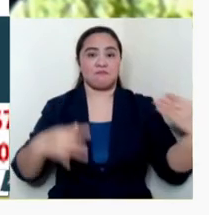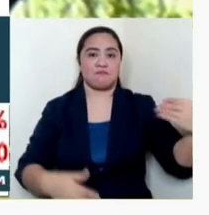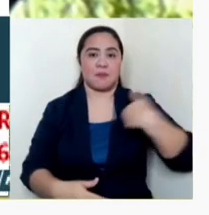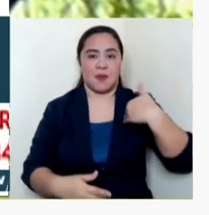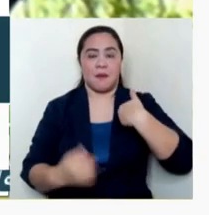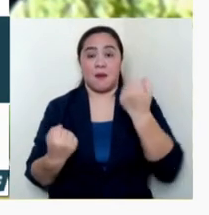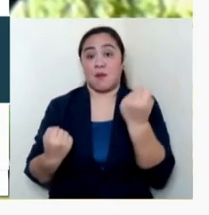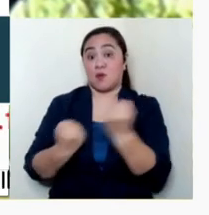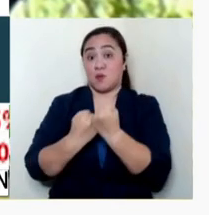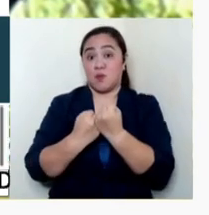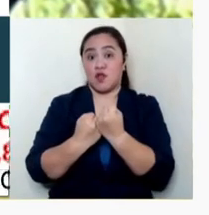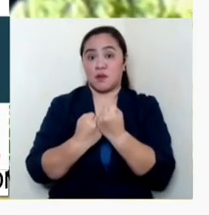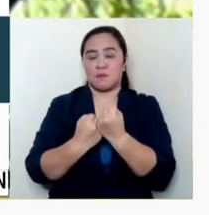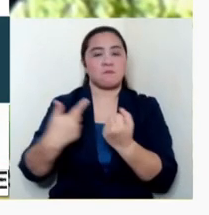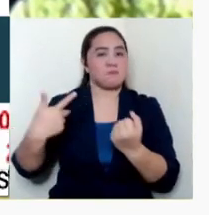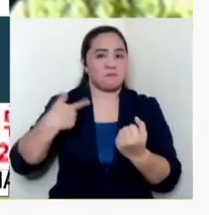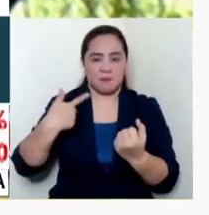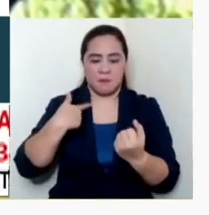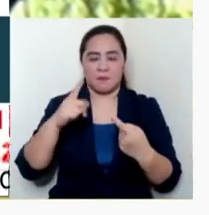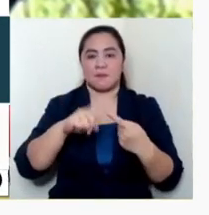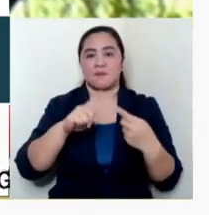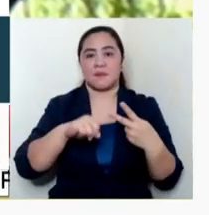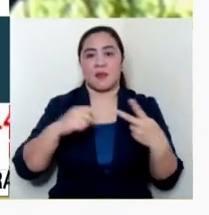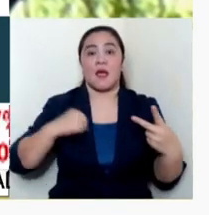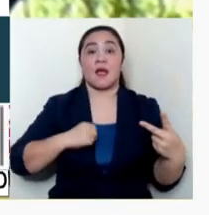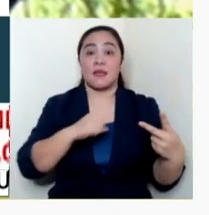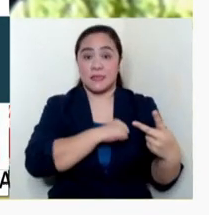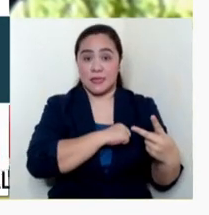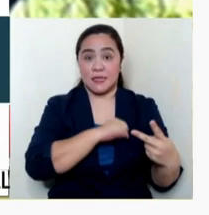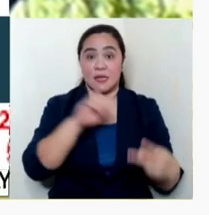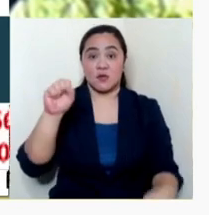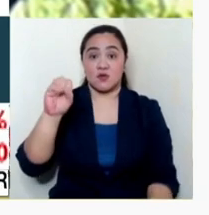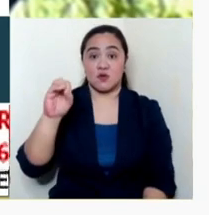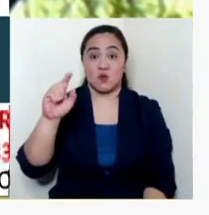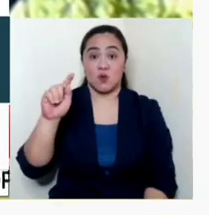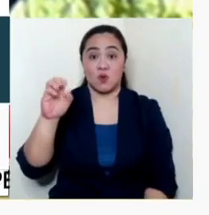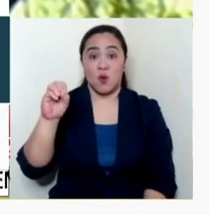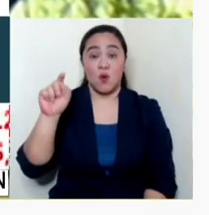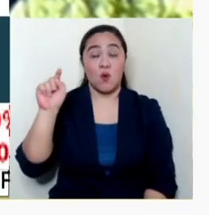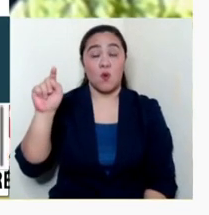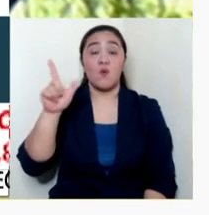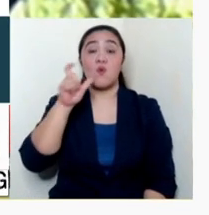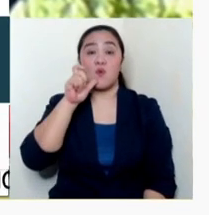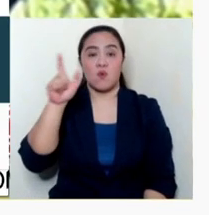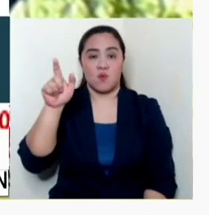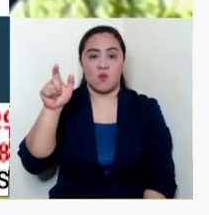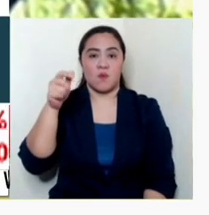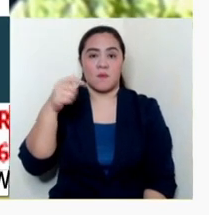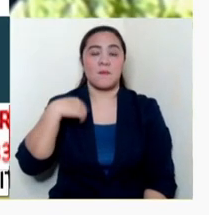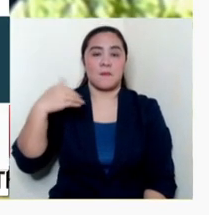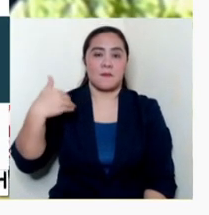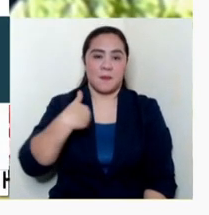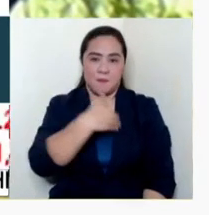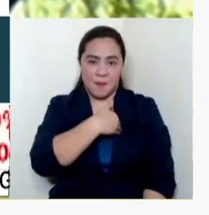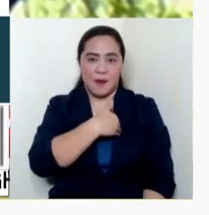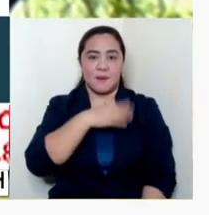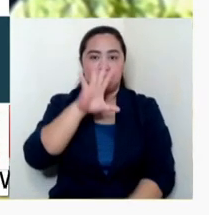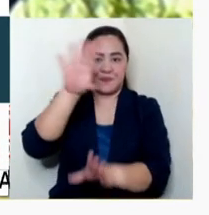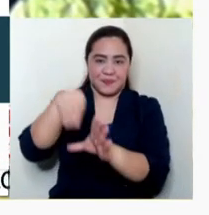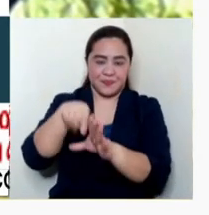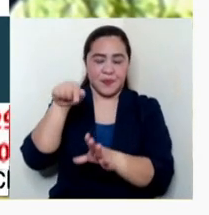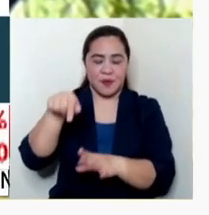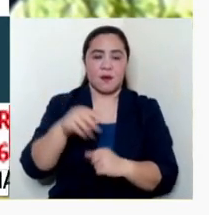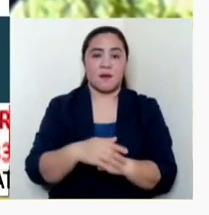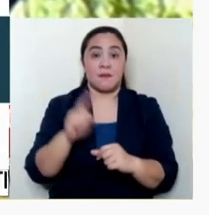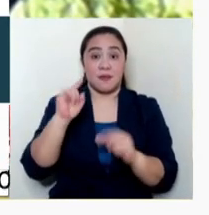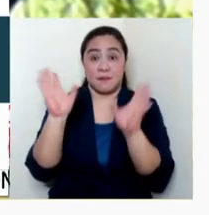support, Senate President Soto is the chairman of the NPC. Although he has not yet convened a